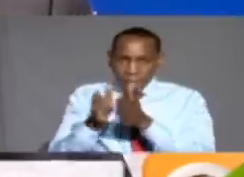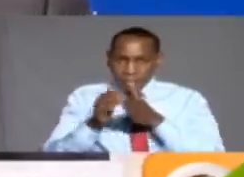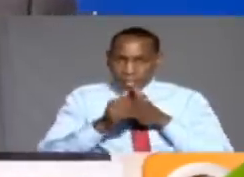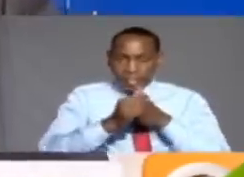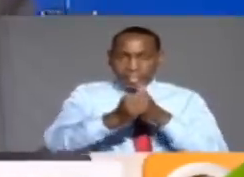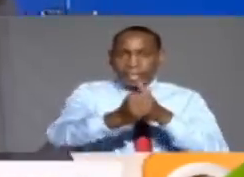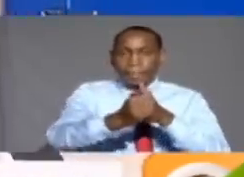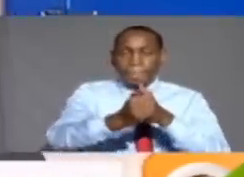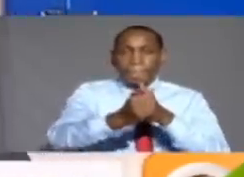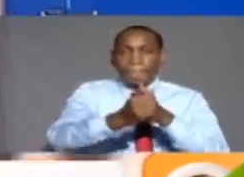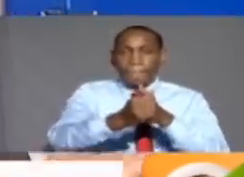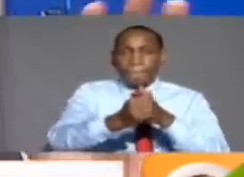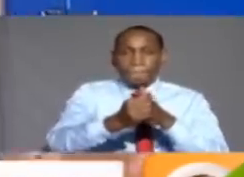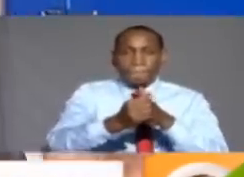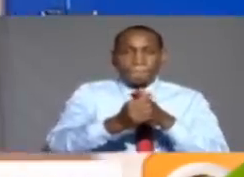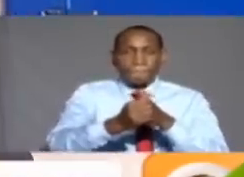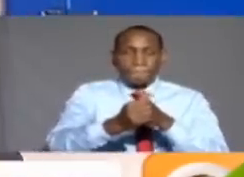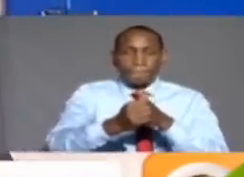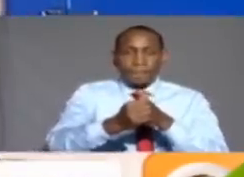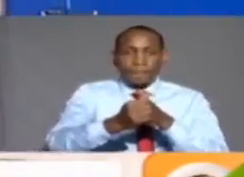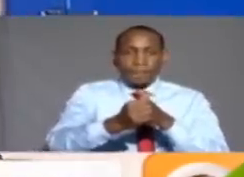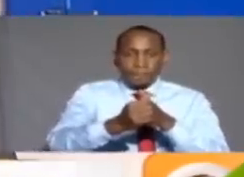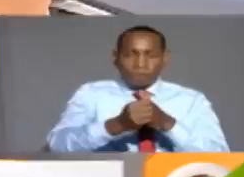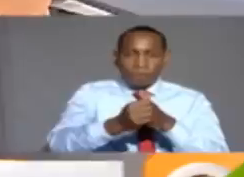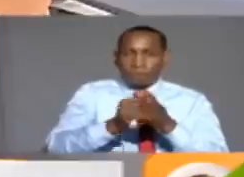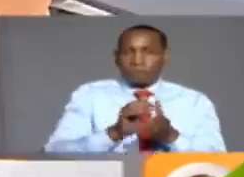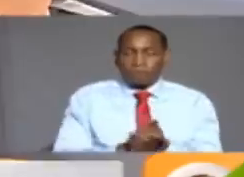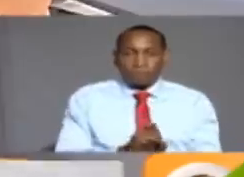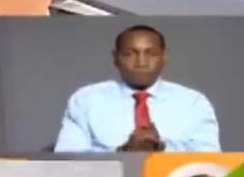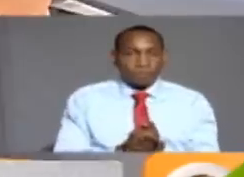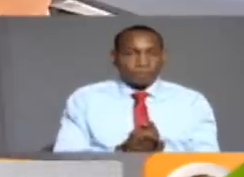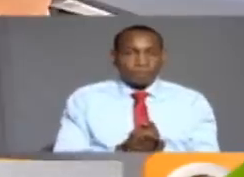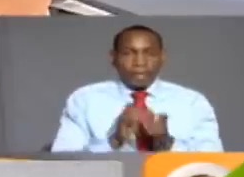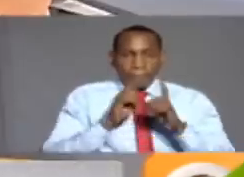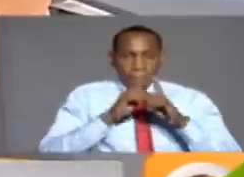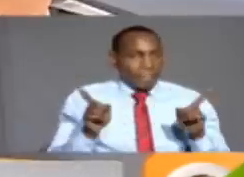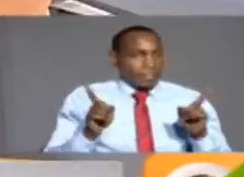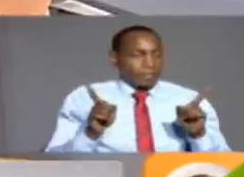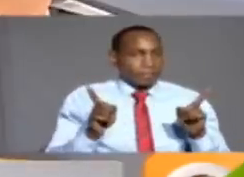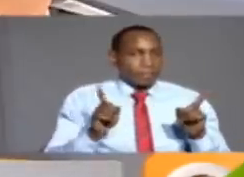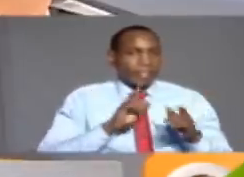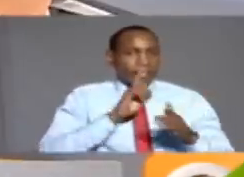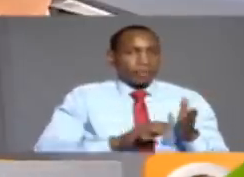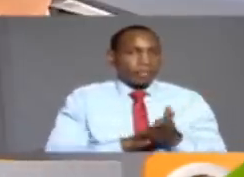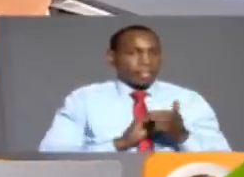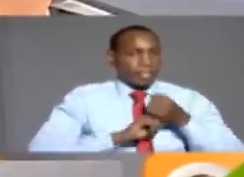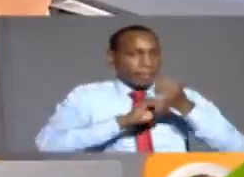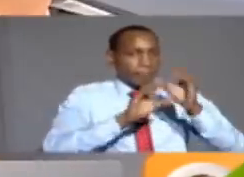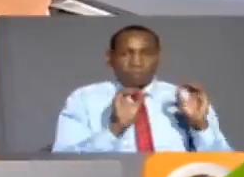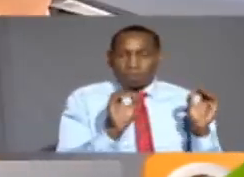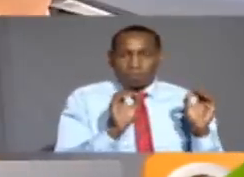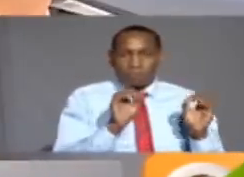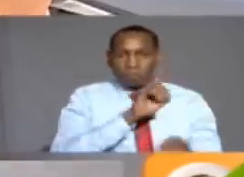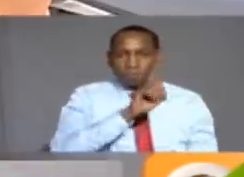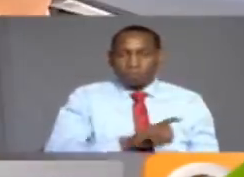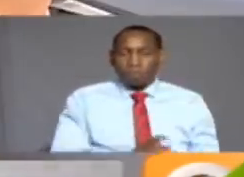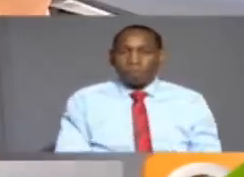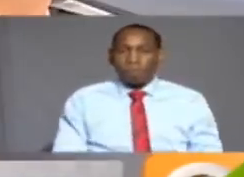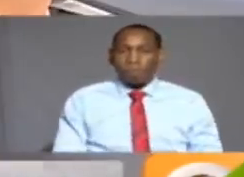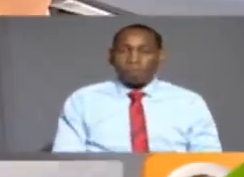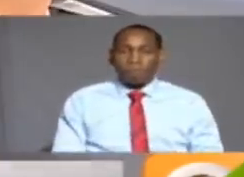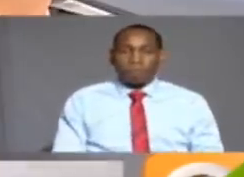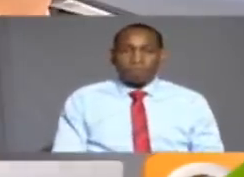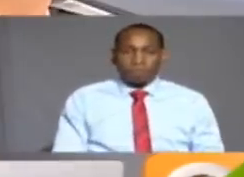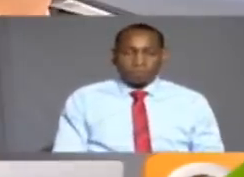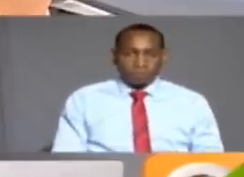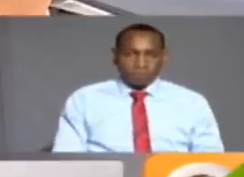somewhere. Where? I don't know, you'll figure that out. But the thing is, you're saying you don't support all this stuff. Okay, Gujiri.